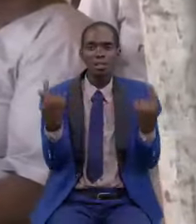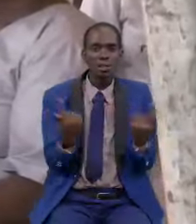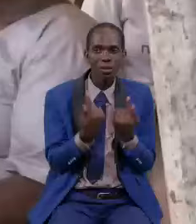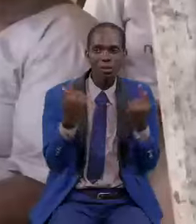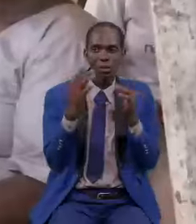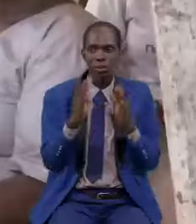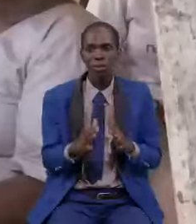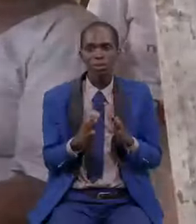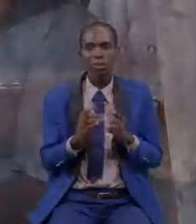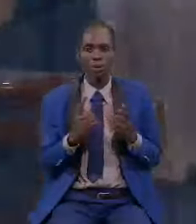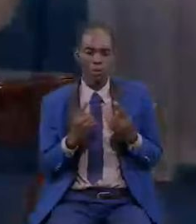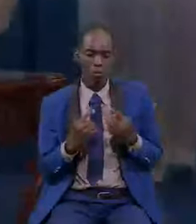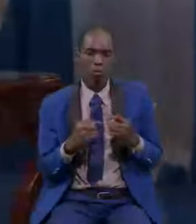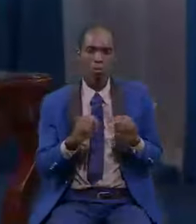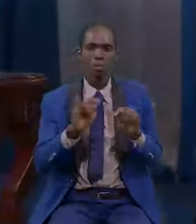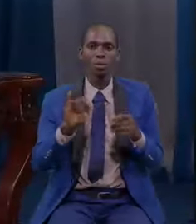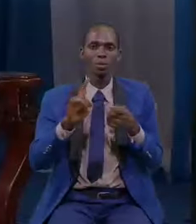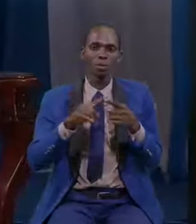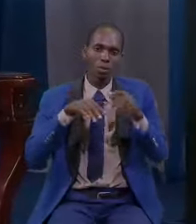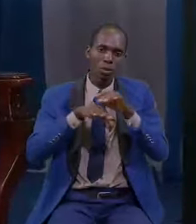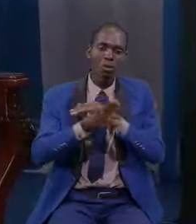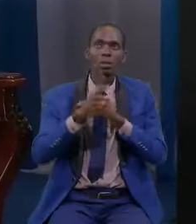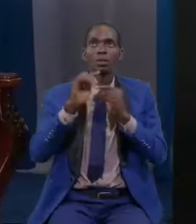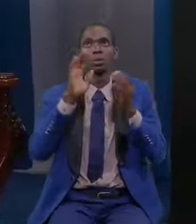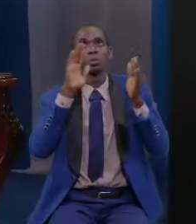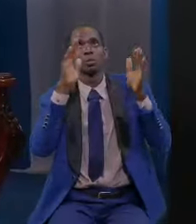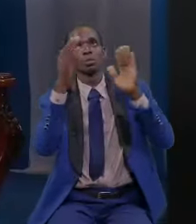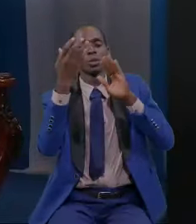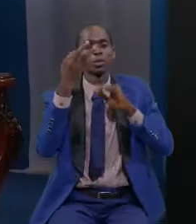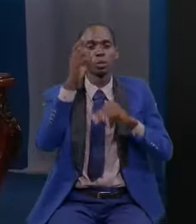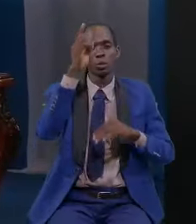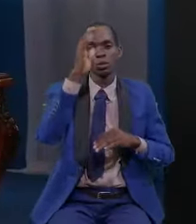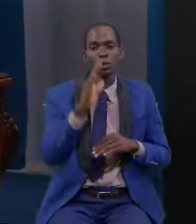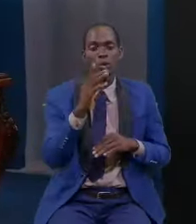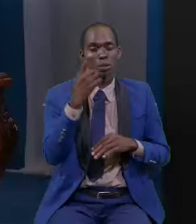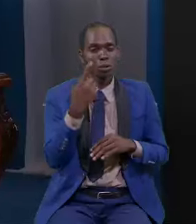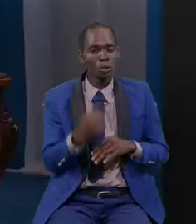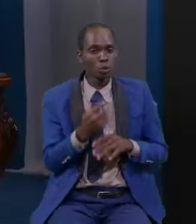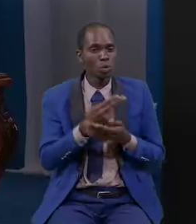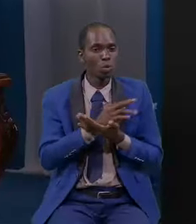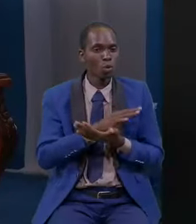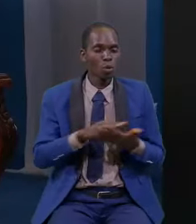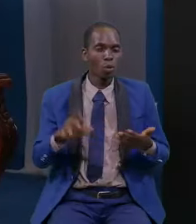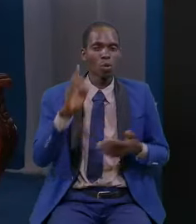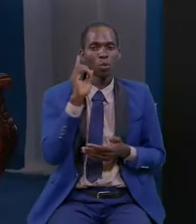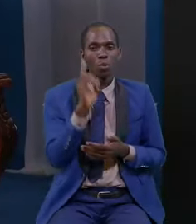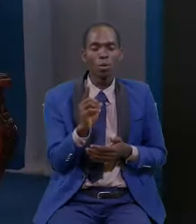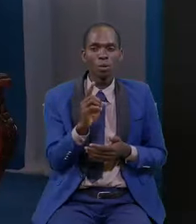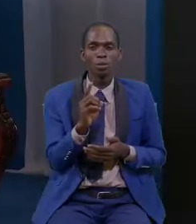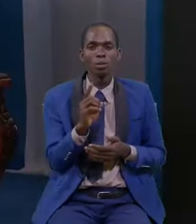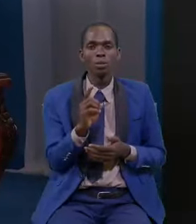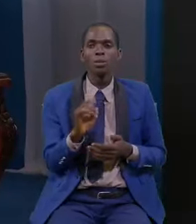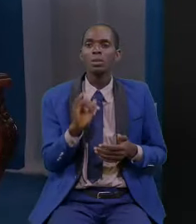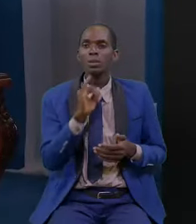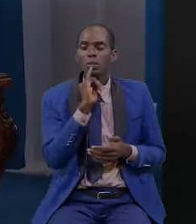of God, the Holy One, is immediately condemned and taken away to the